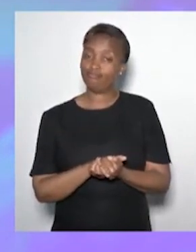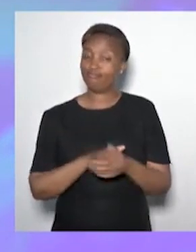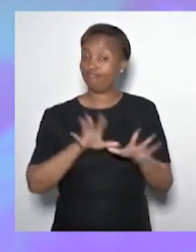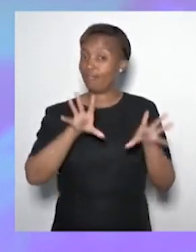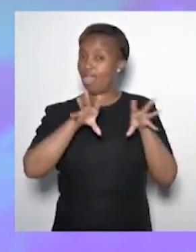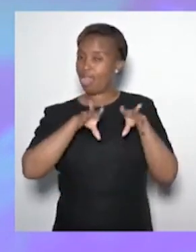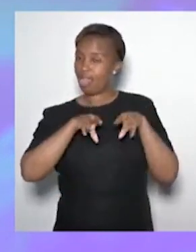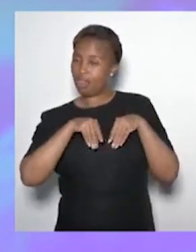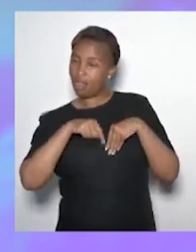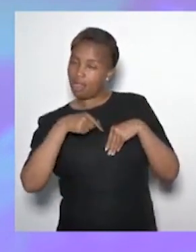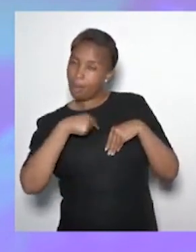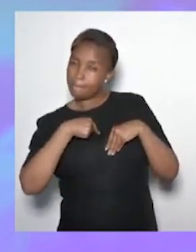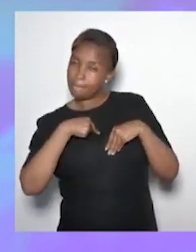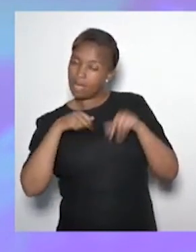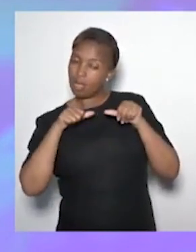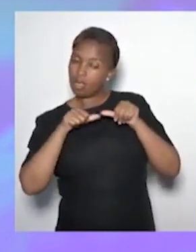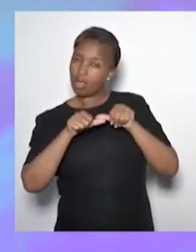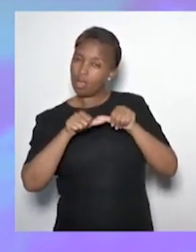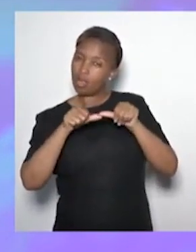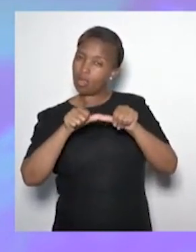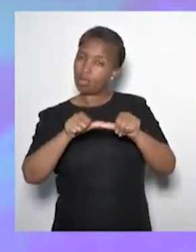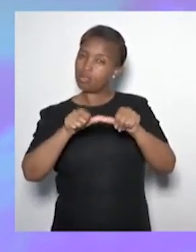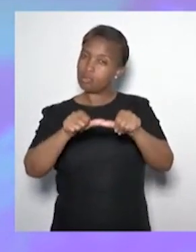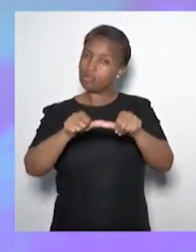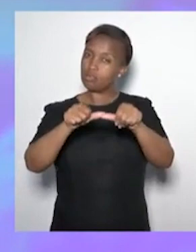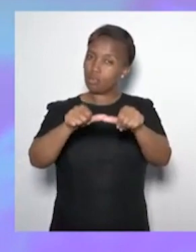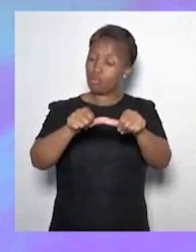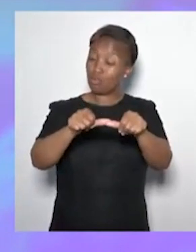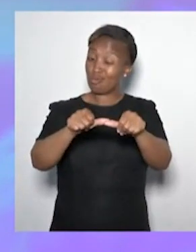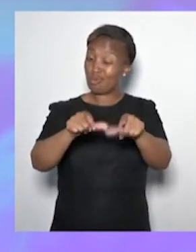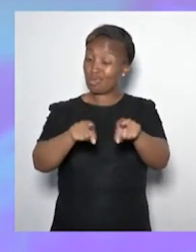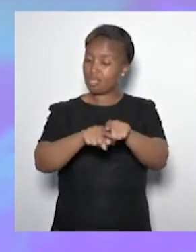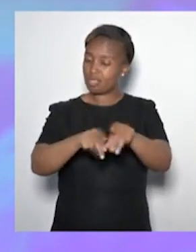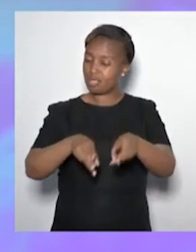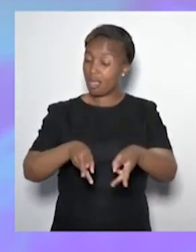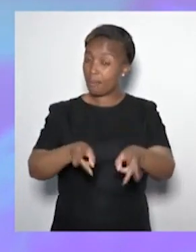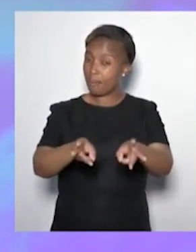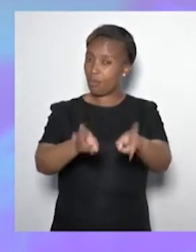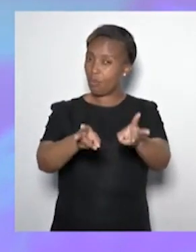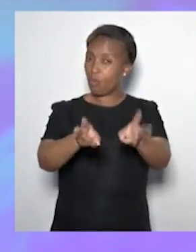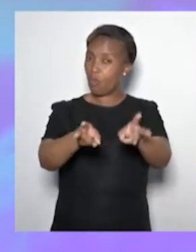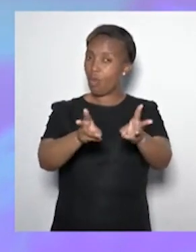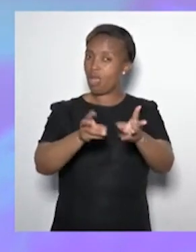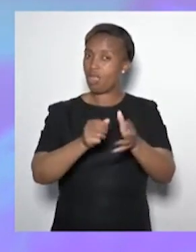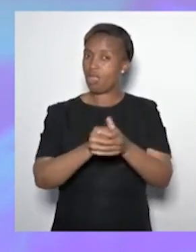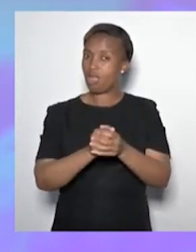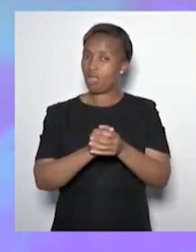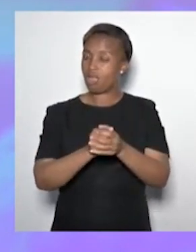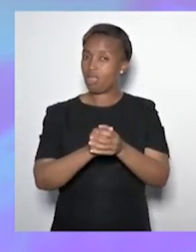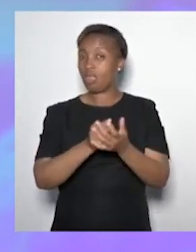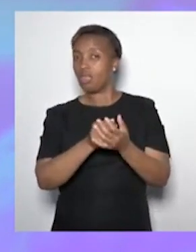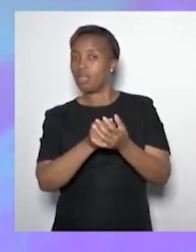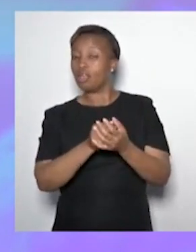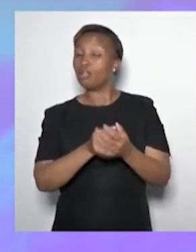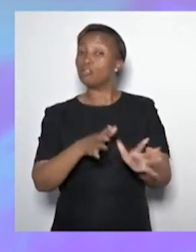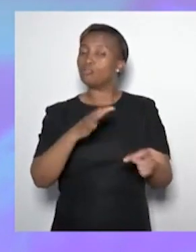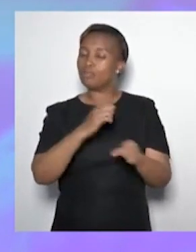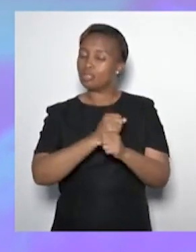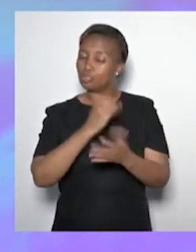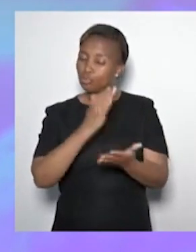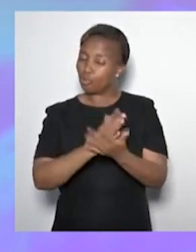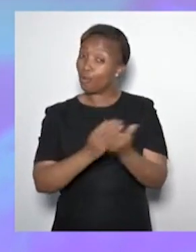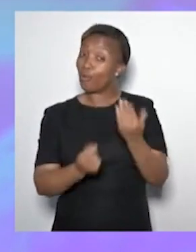to continue the vein in making that happen.